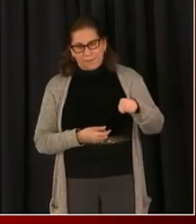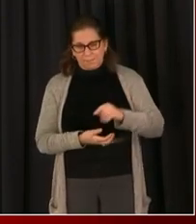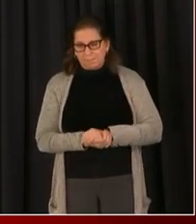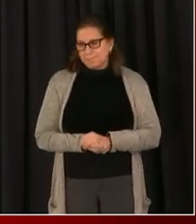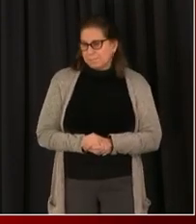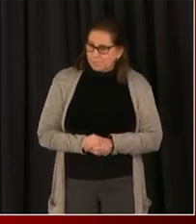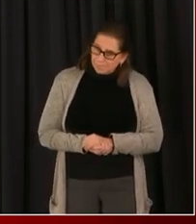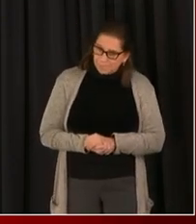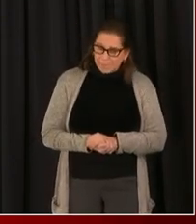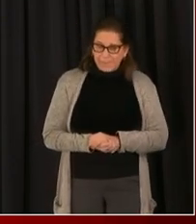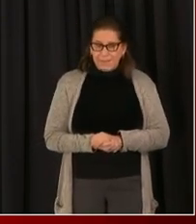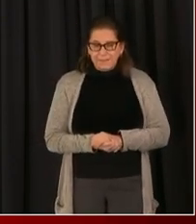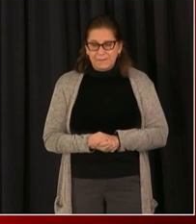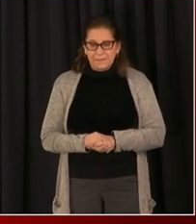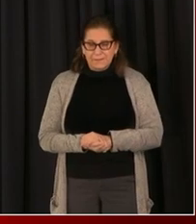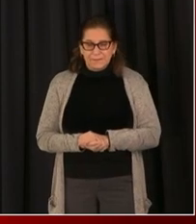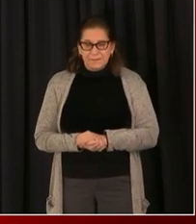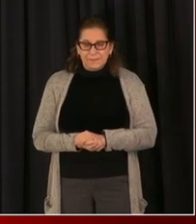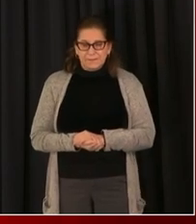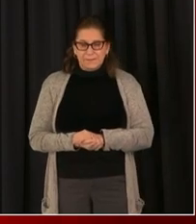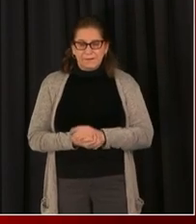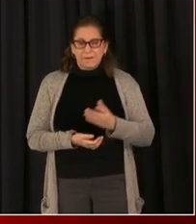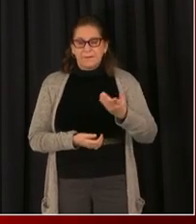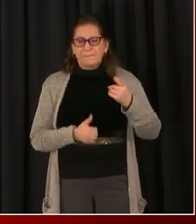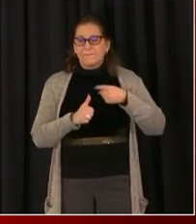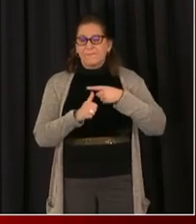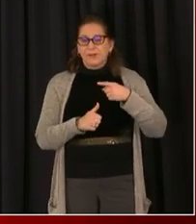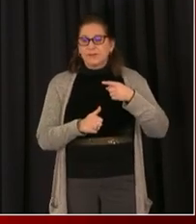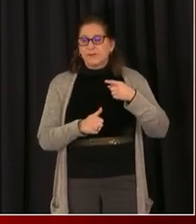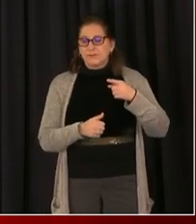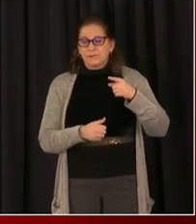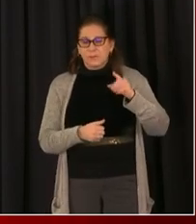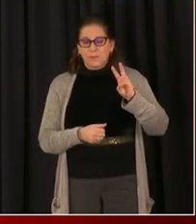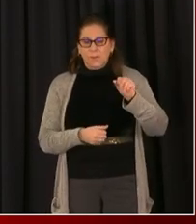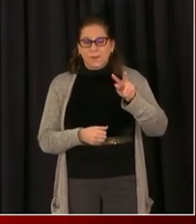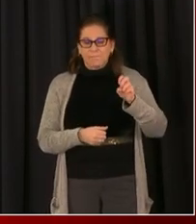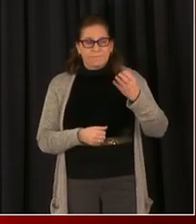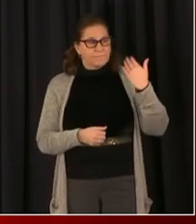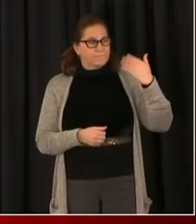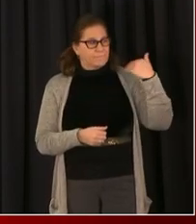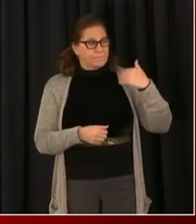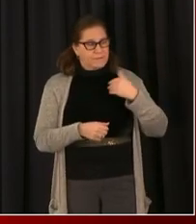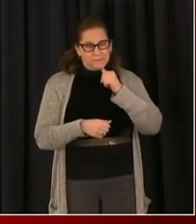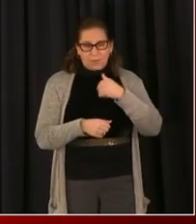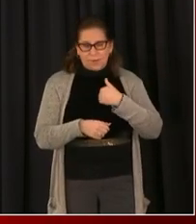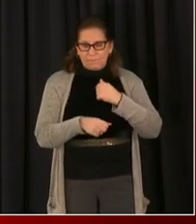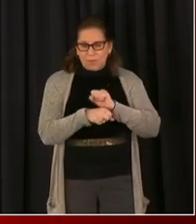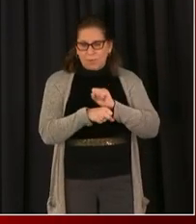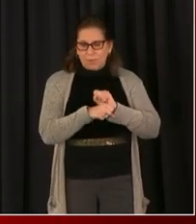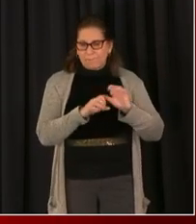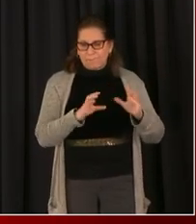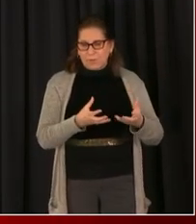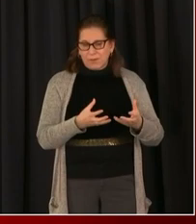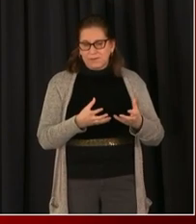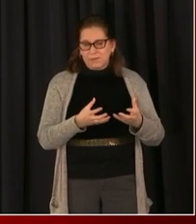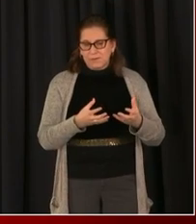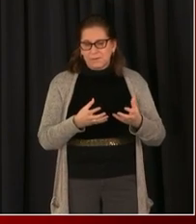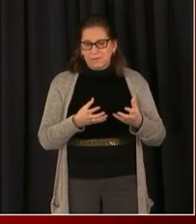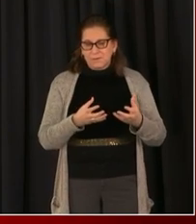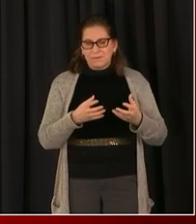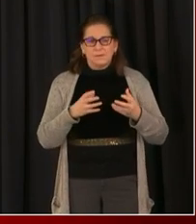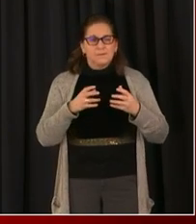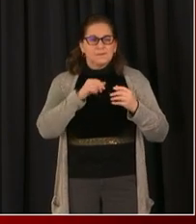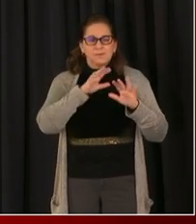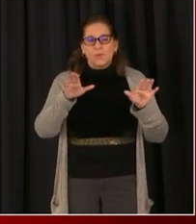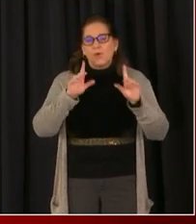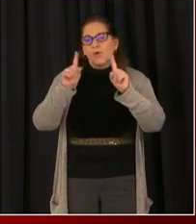previous waves, we don't really have a healthcare workforce that could be mobilized to hotspots across the country, because essentially the entire